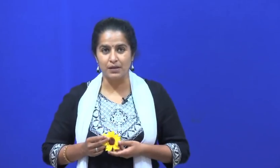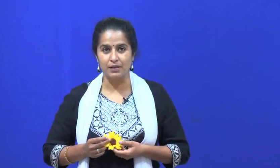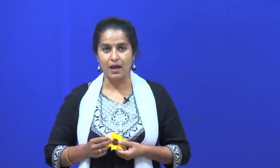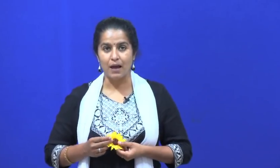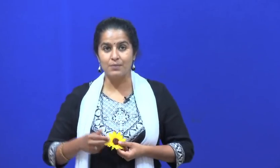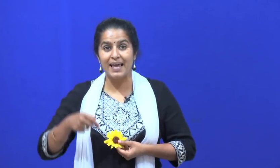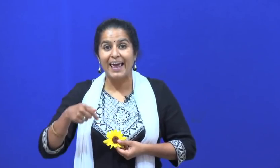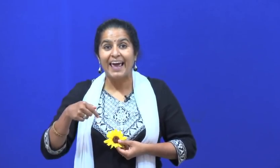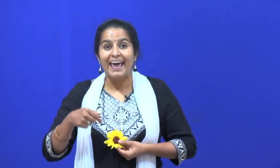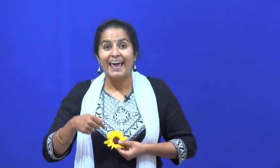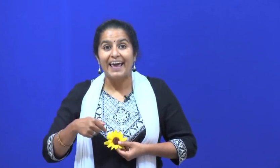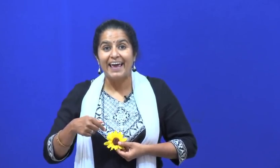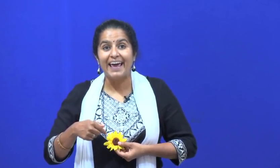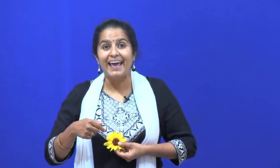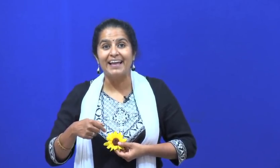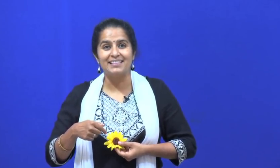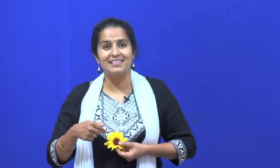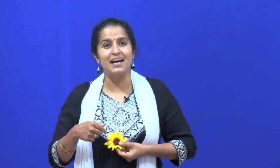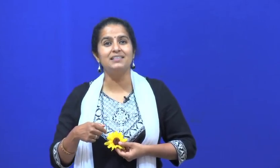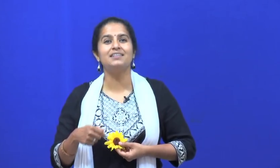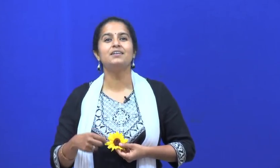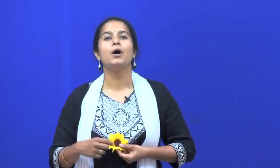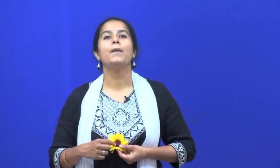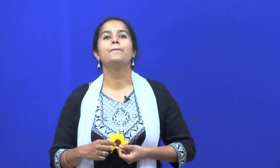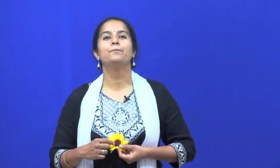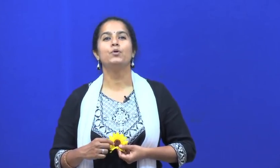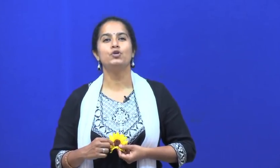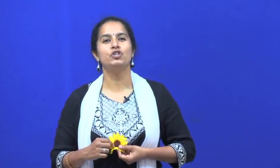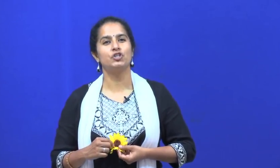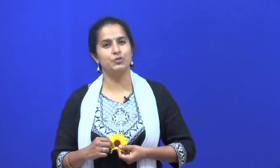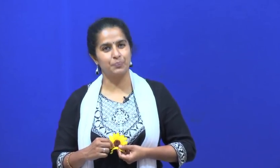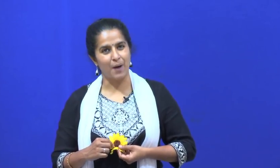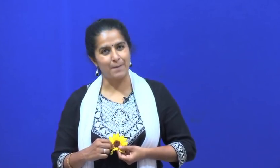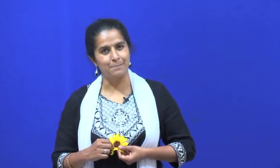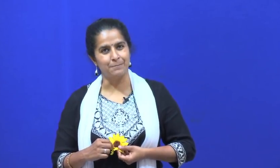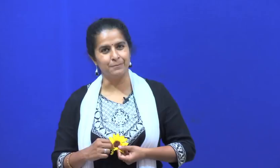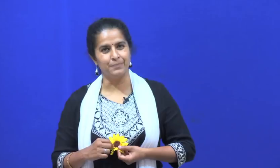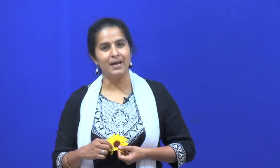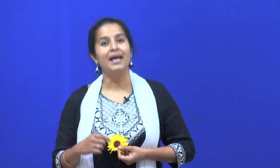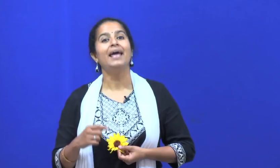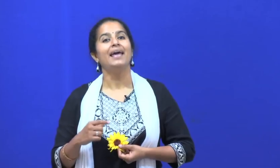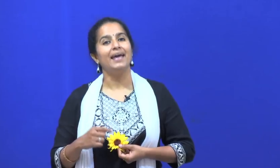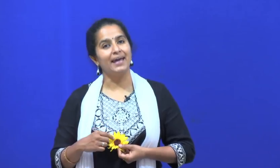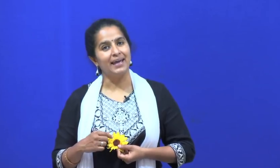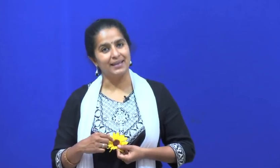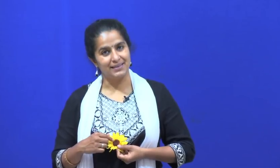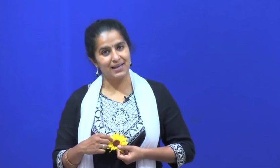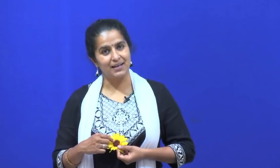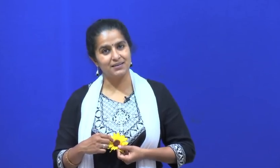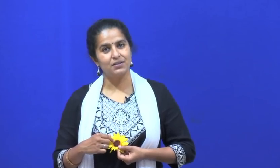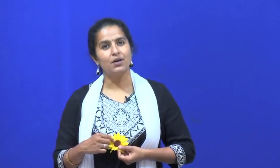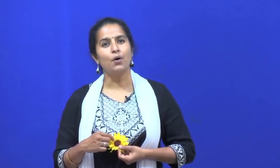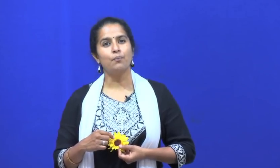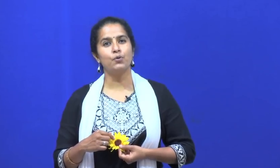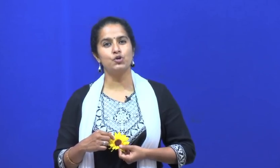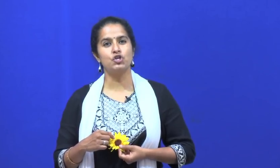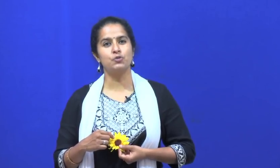next to me, I will say e tat pushpam.